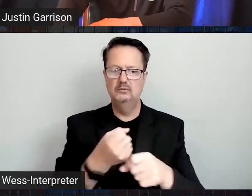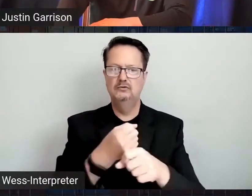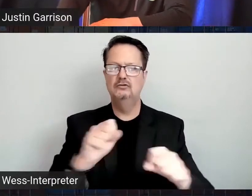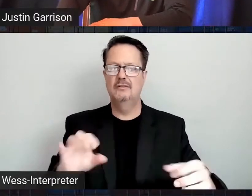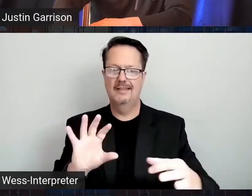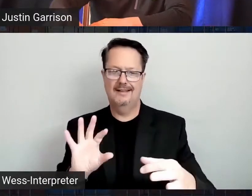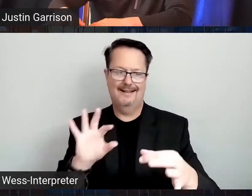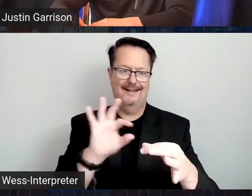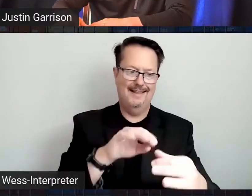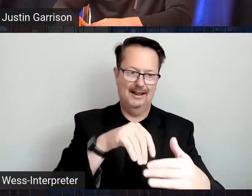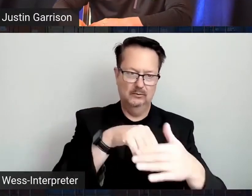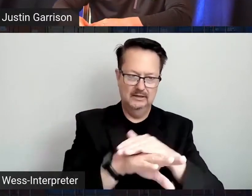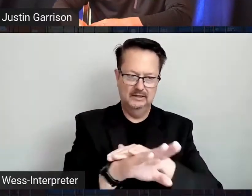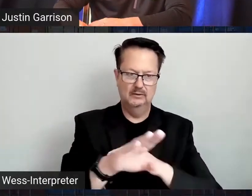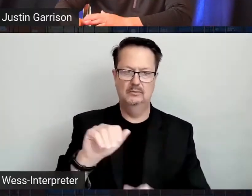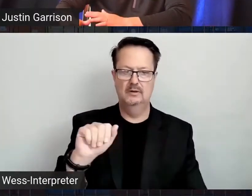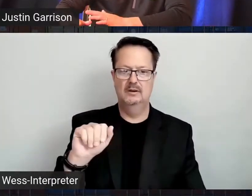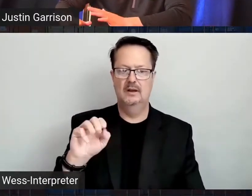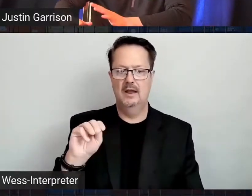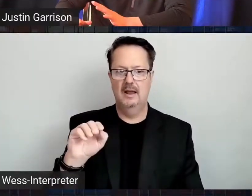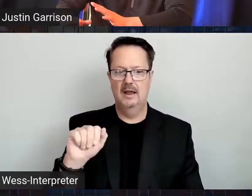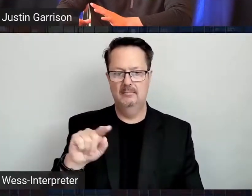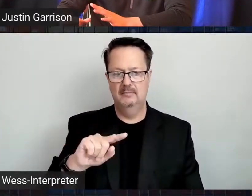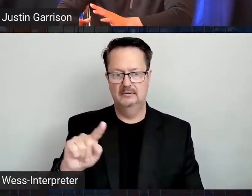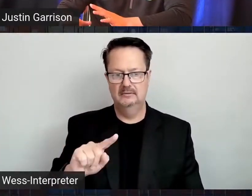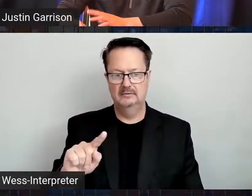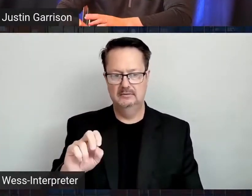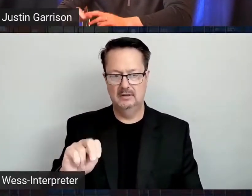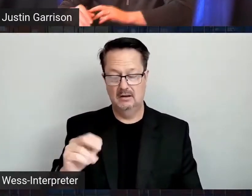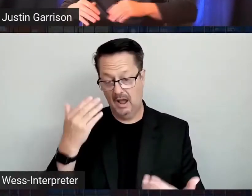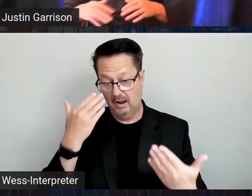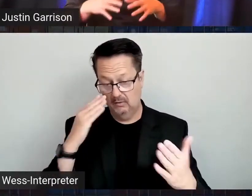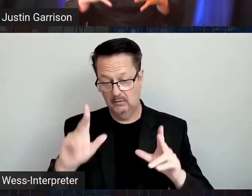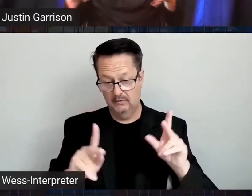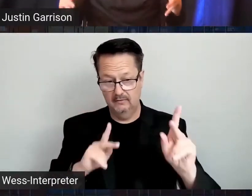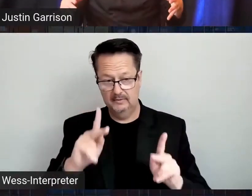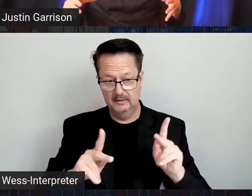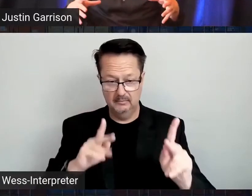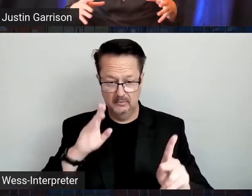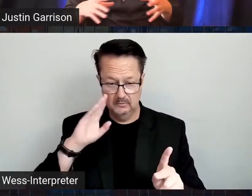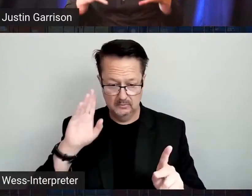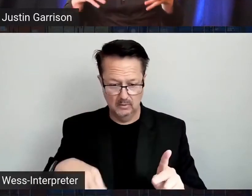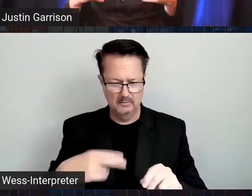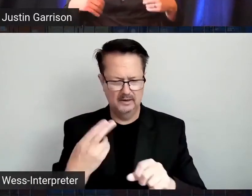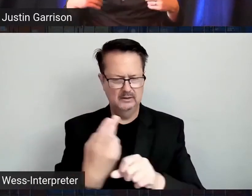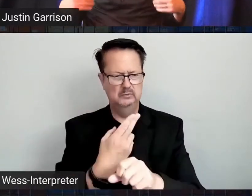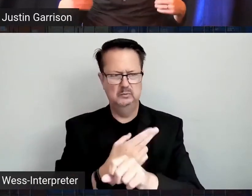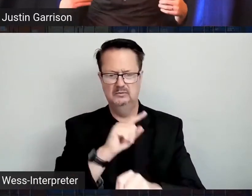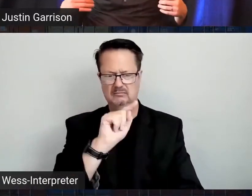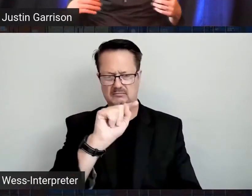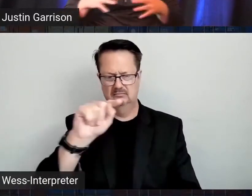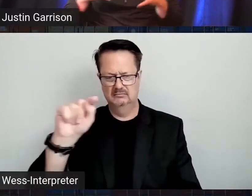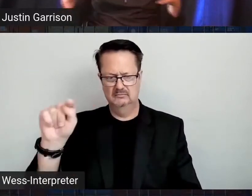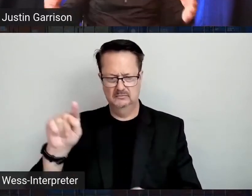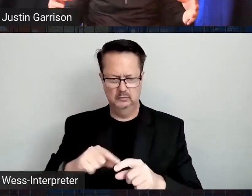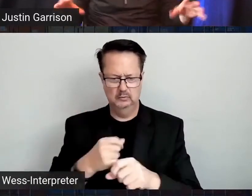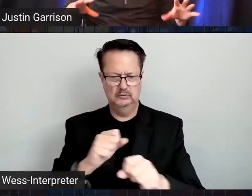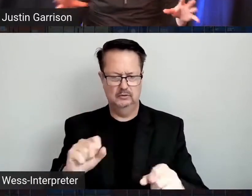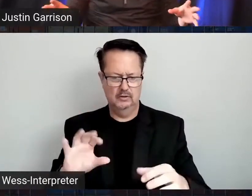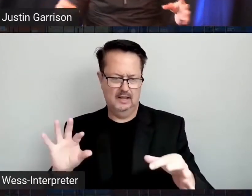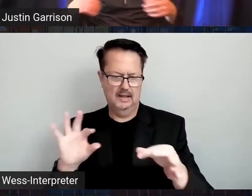Amazon, which is, I don't know if people that may not know that. It's something that is being used all over the place as a way to securely connect